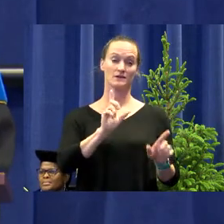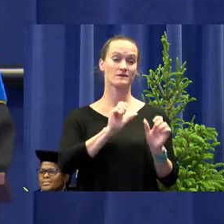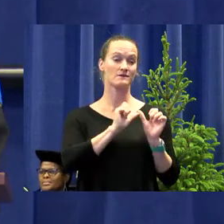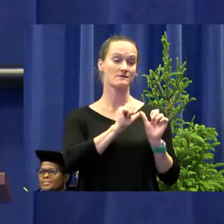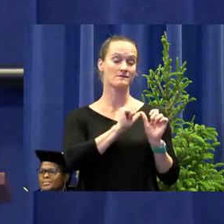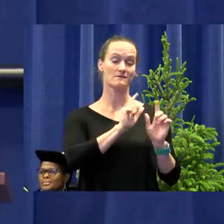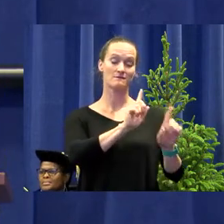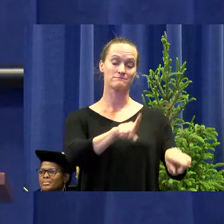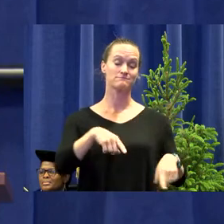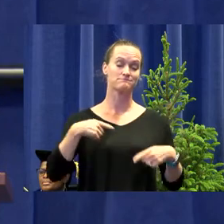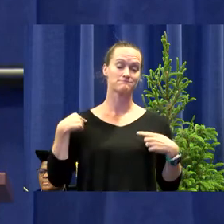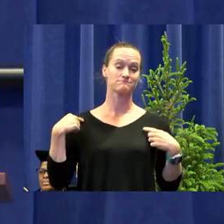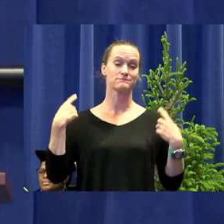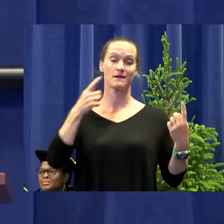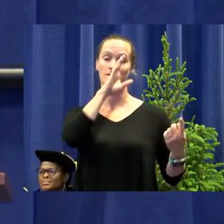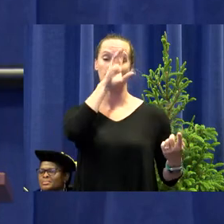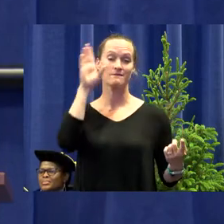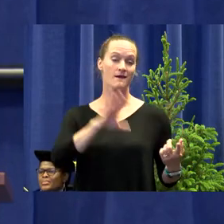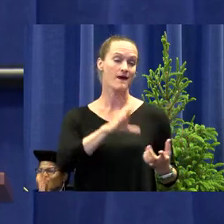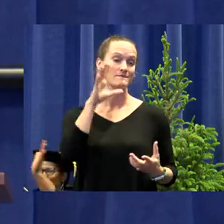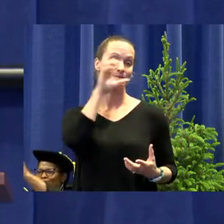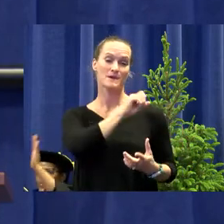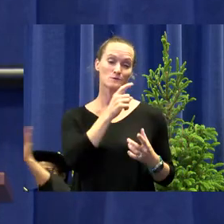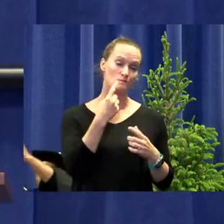Western students.